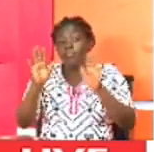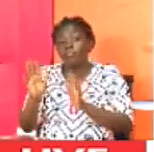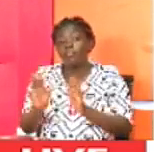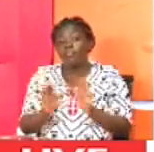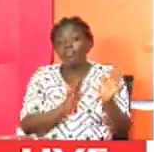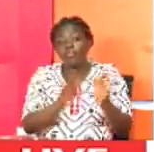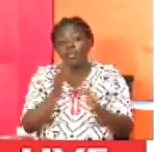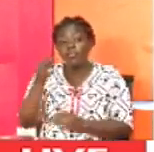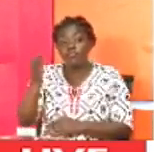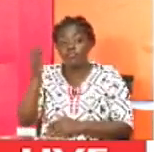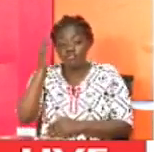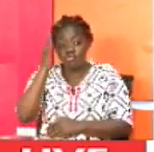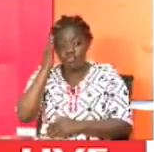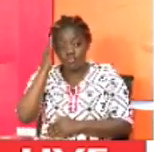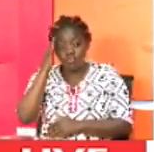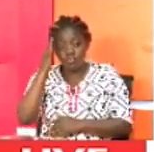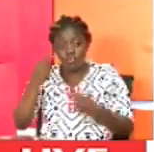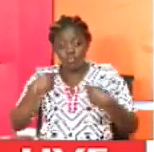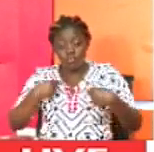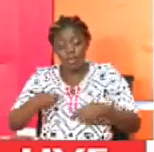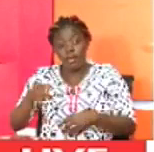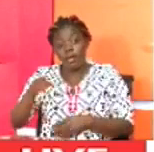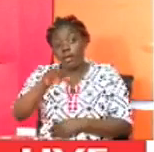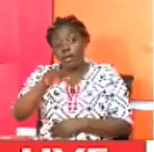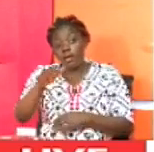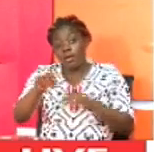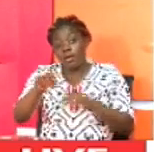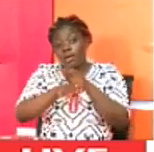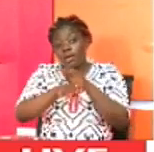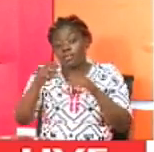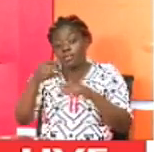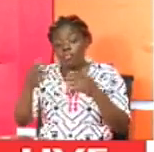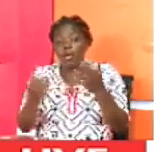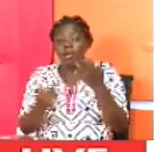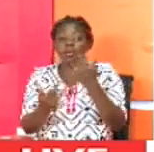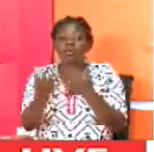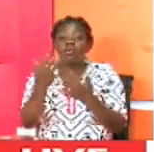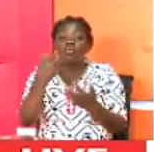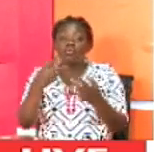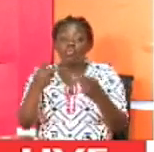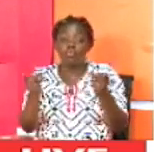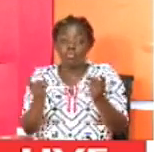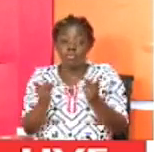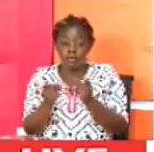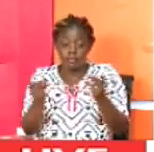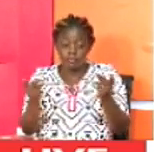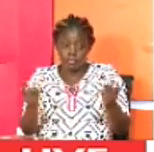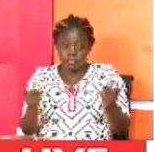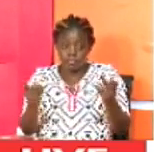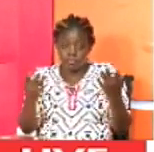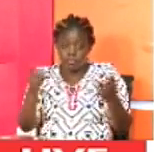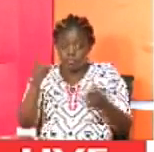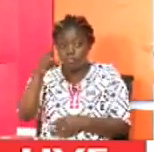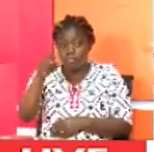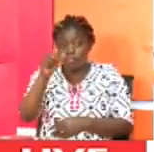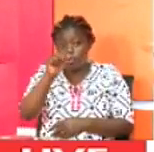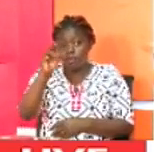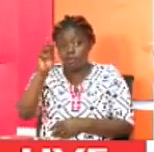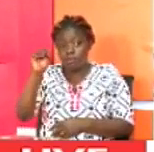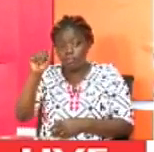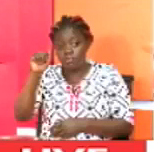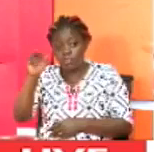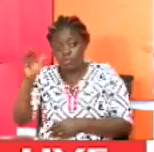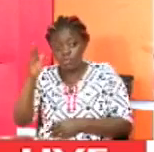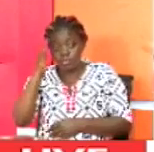know that we are going to assess the kitchen, and these are the parameters. These parameters are known.